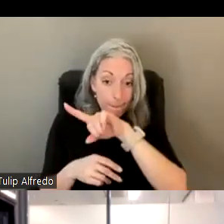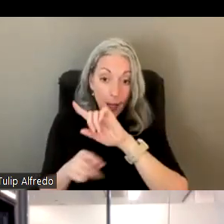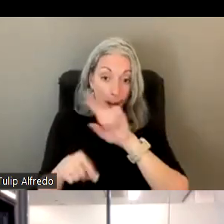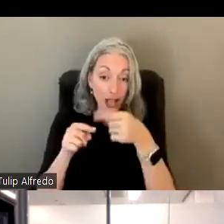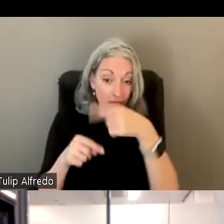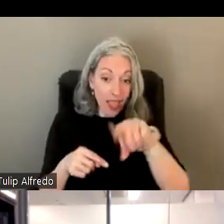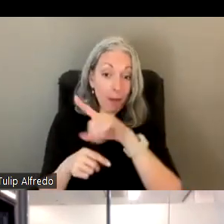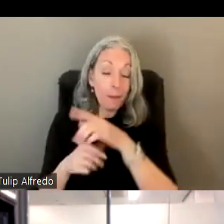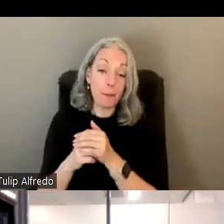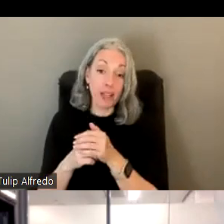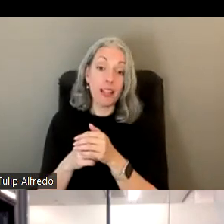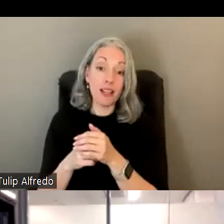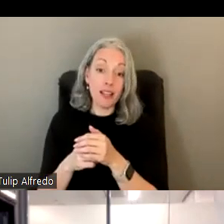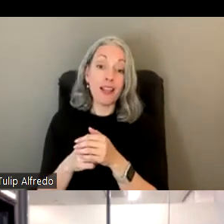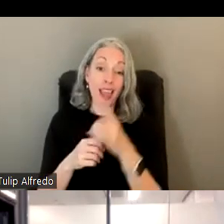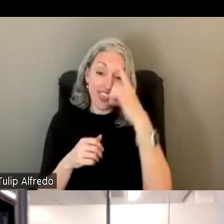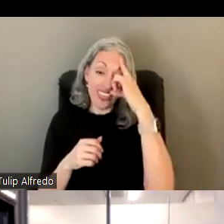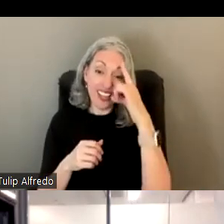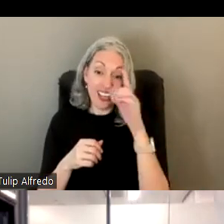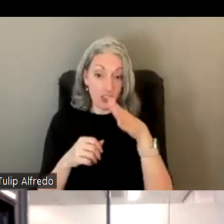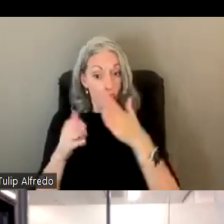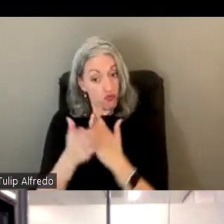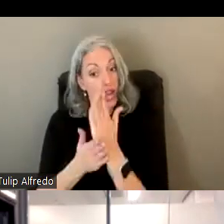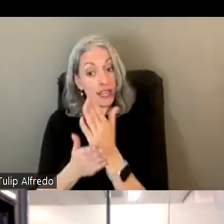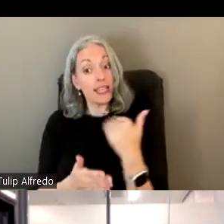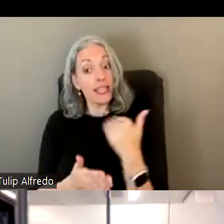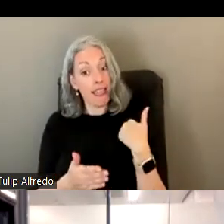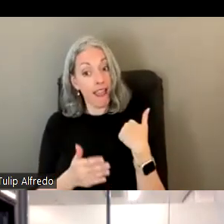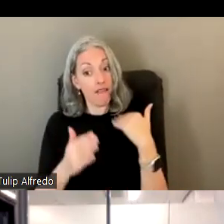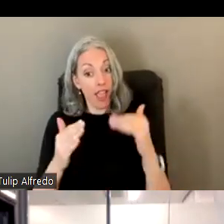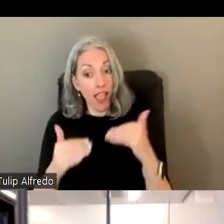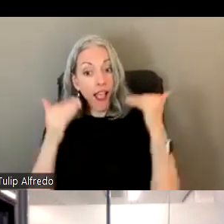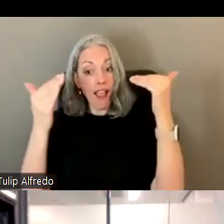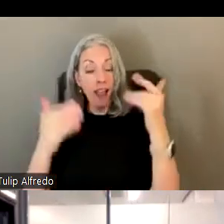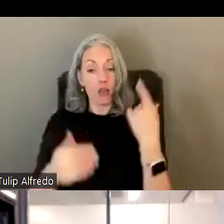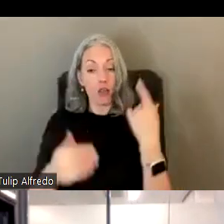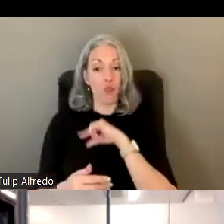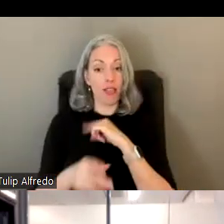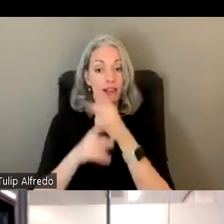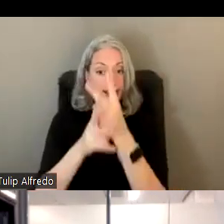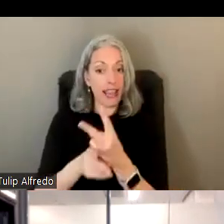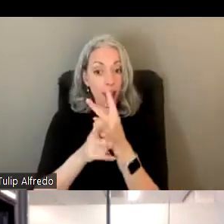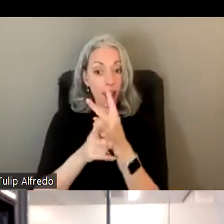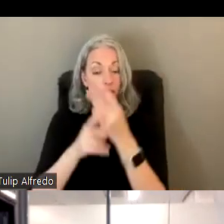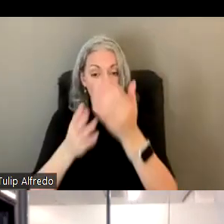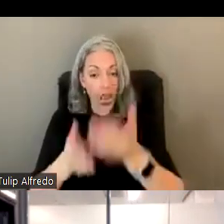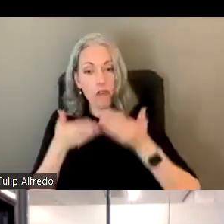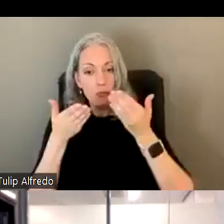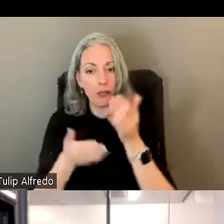I believing that it's their right to have high quality care, I would certainly recommend that